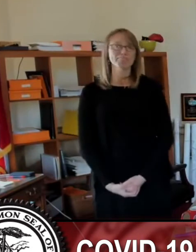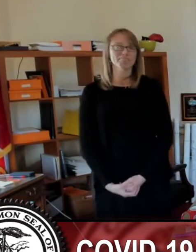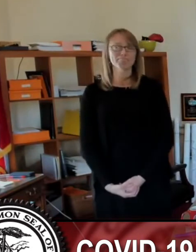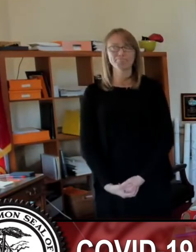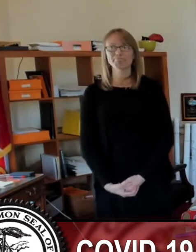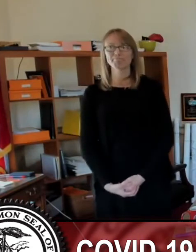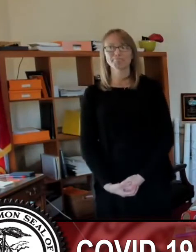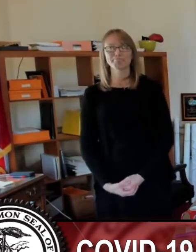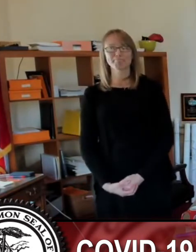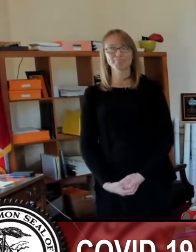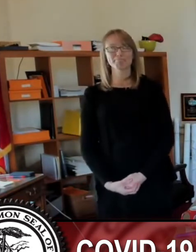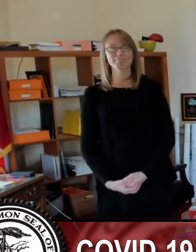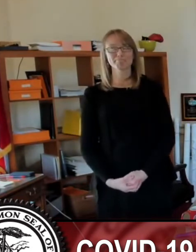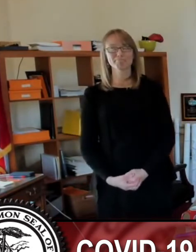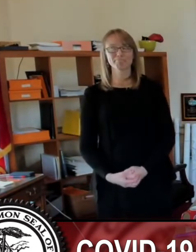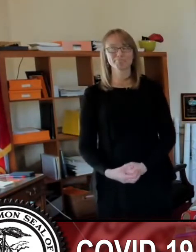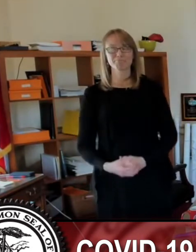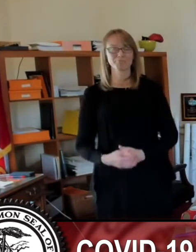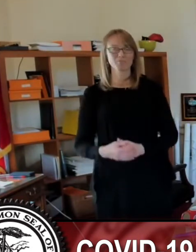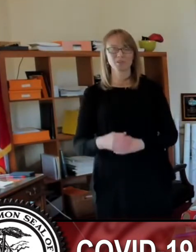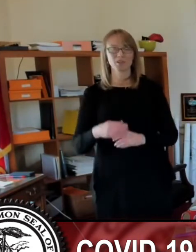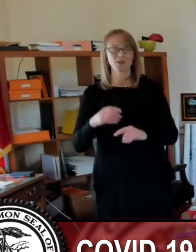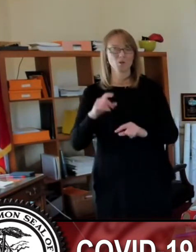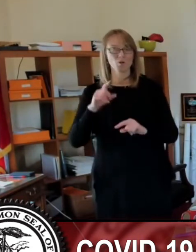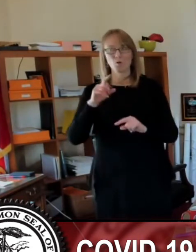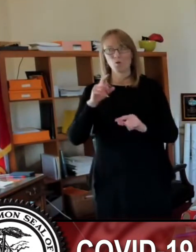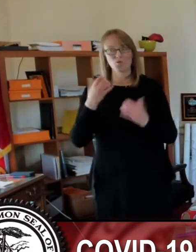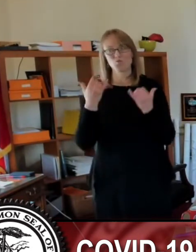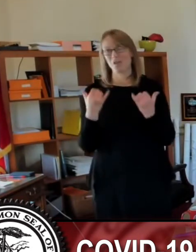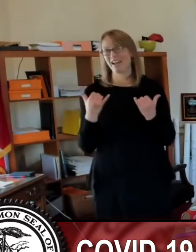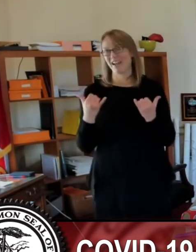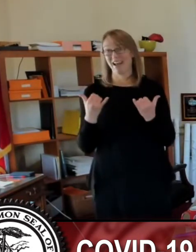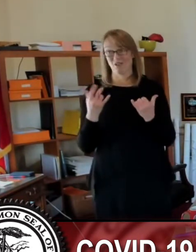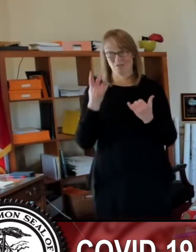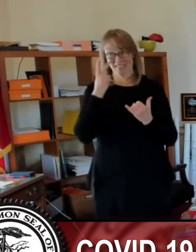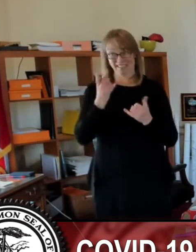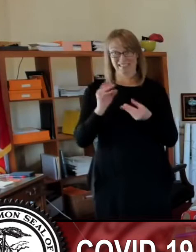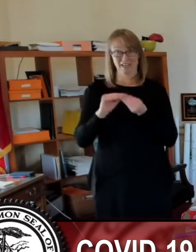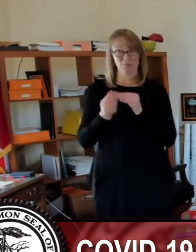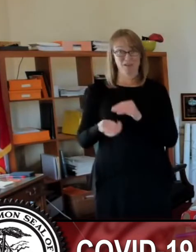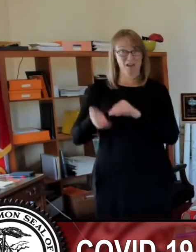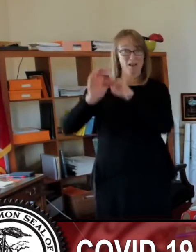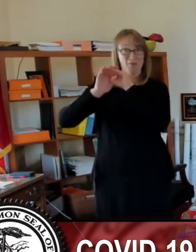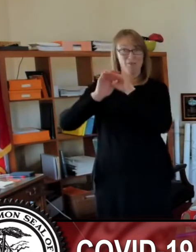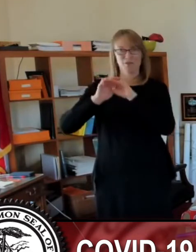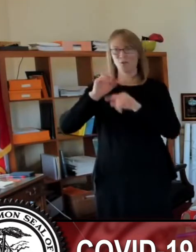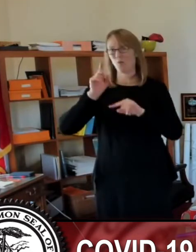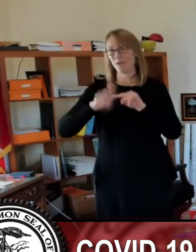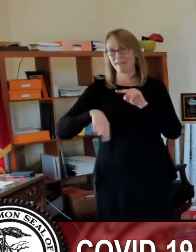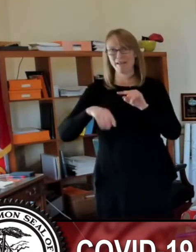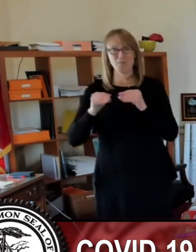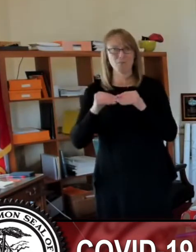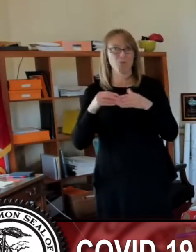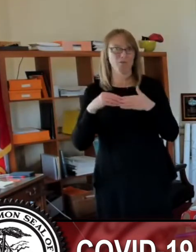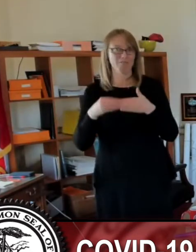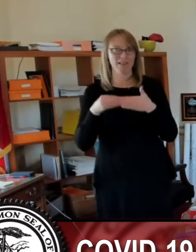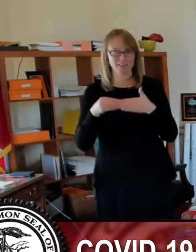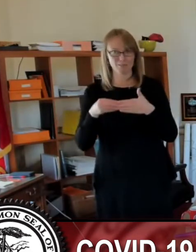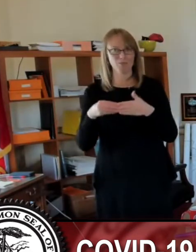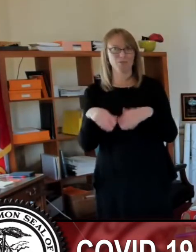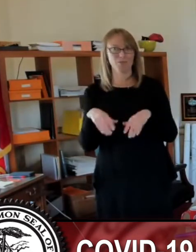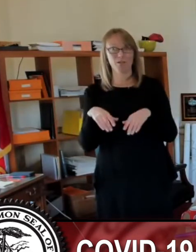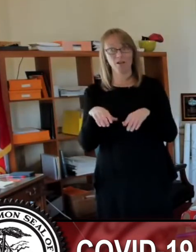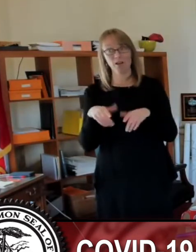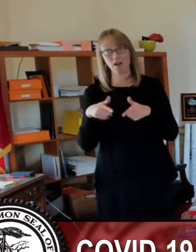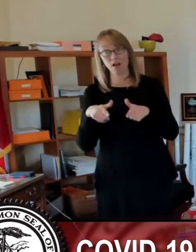lift the closing time or increase the occupancy right now when you look at these case numbers. Would we consider even